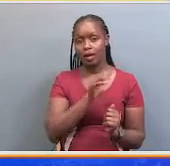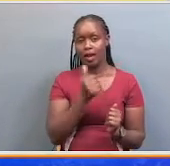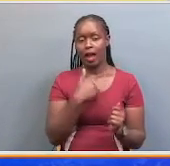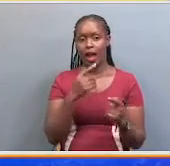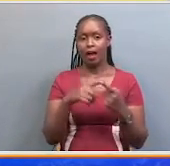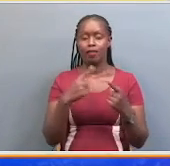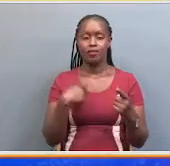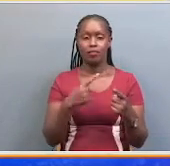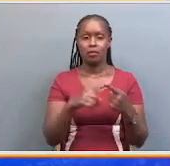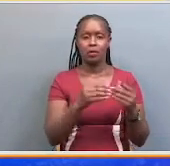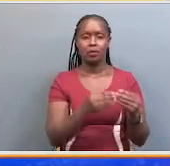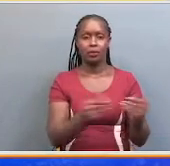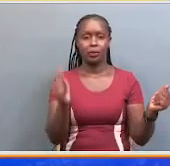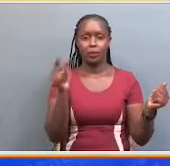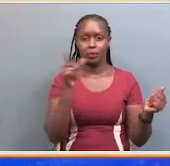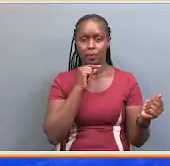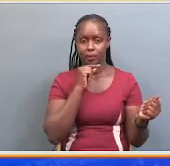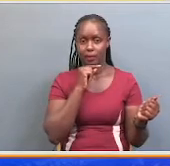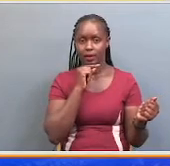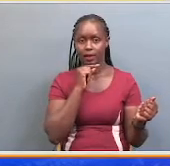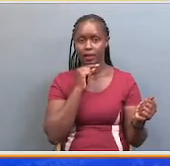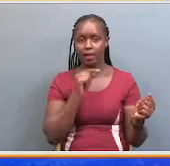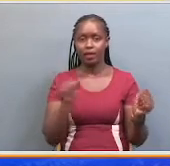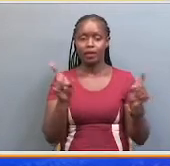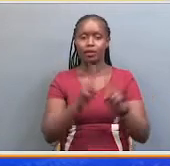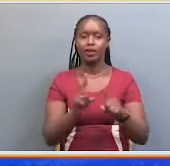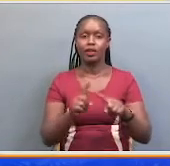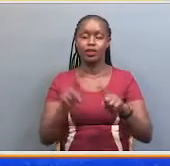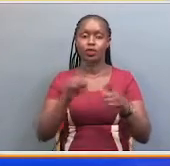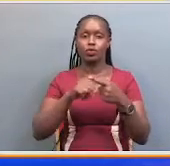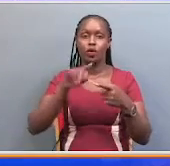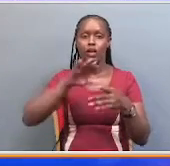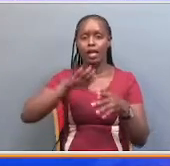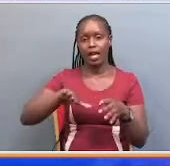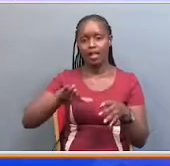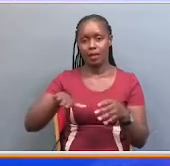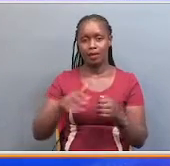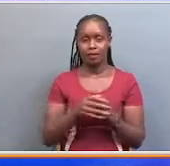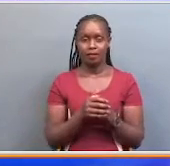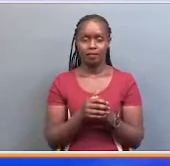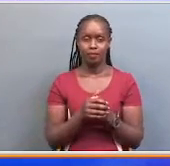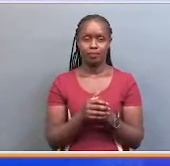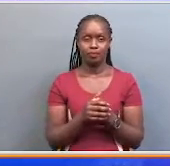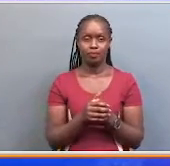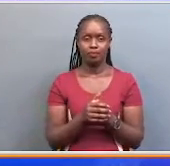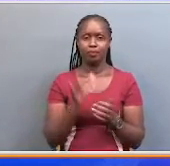dismissed for being unmeritorious or for lacking merit. Na taarifa hiyo inanifikisha